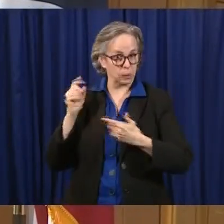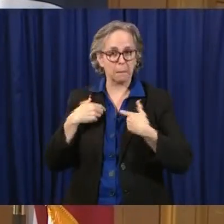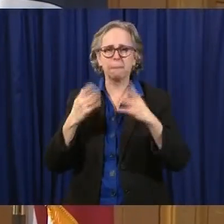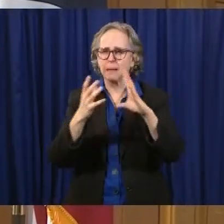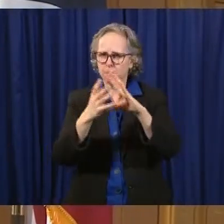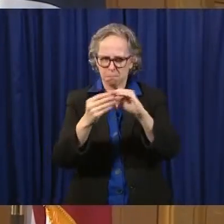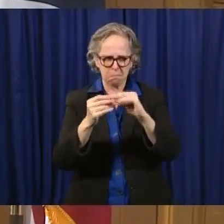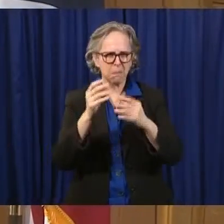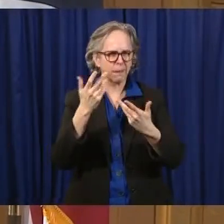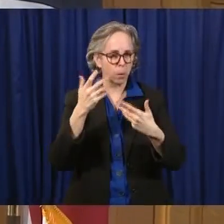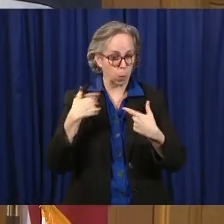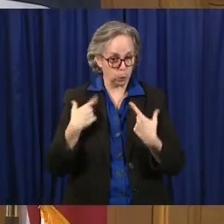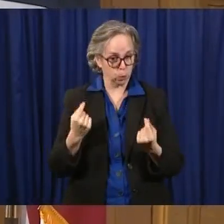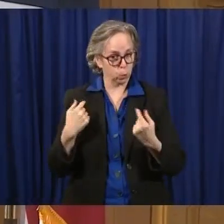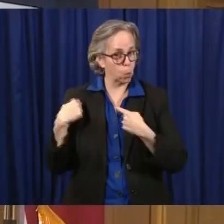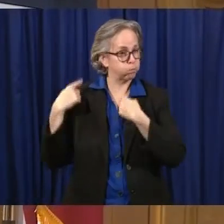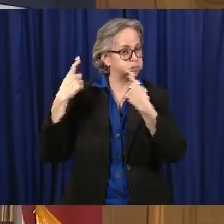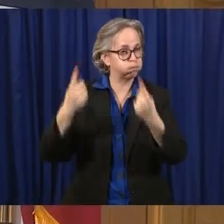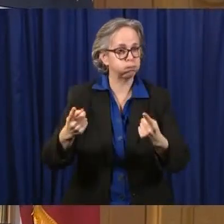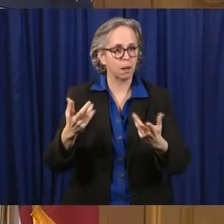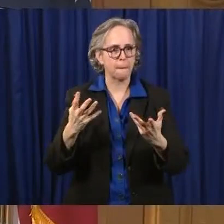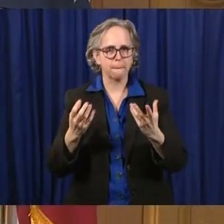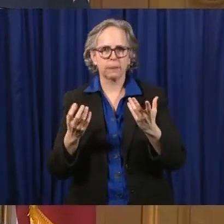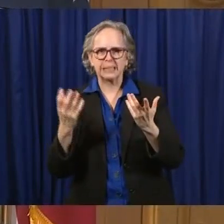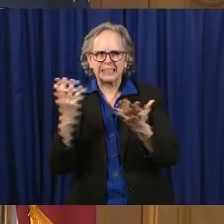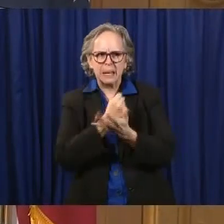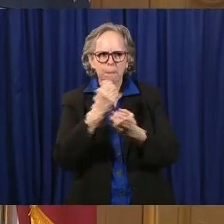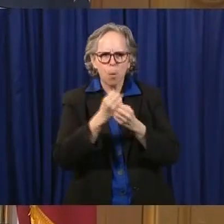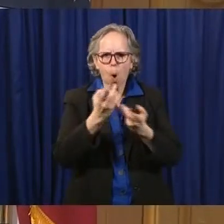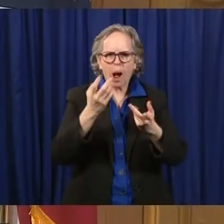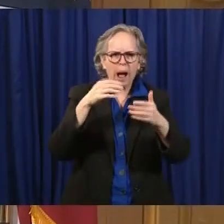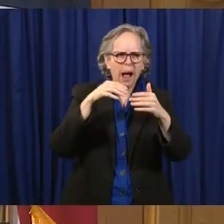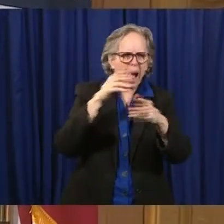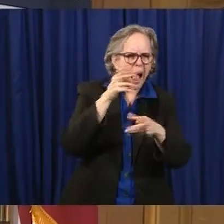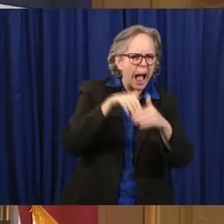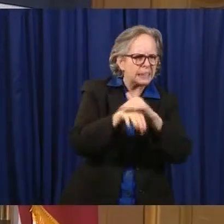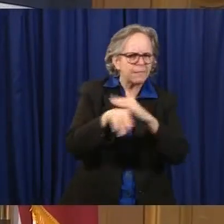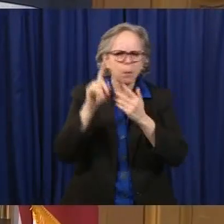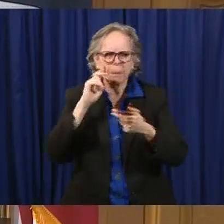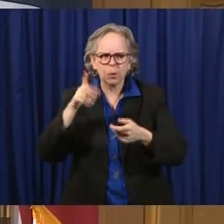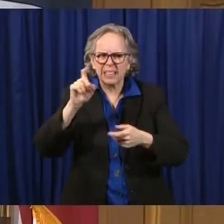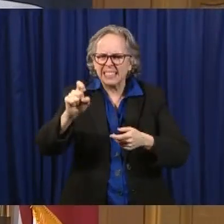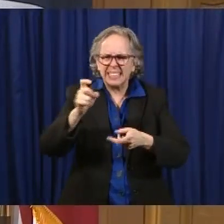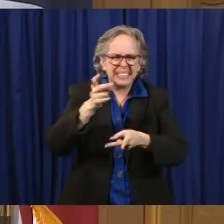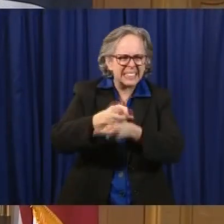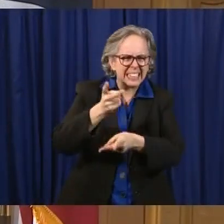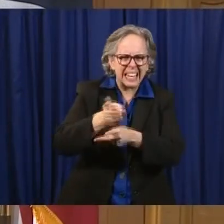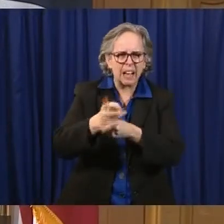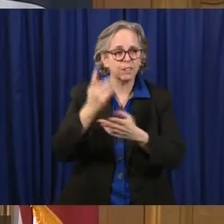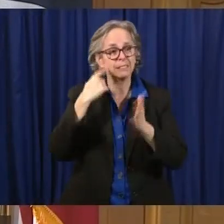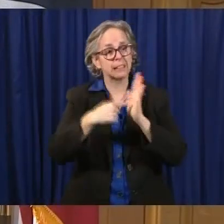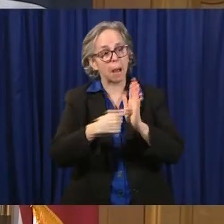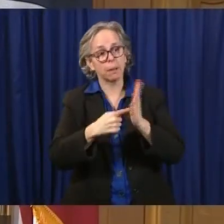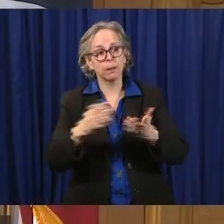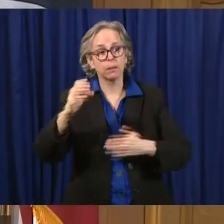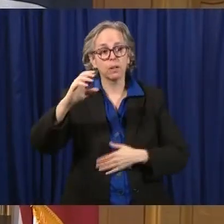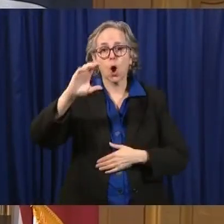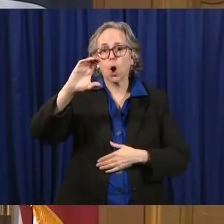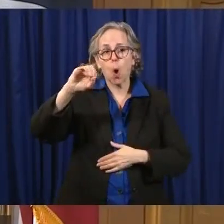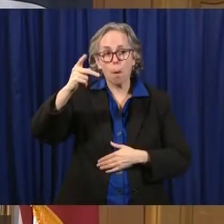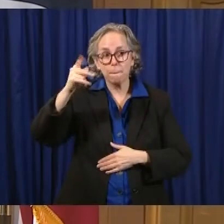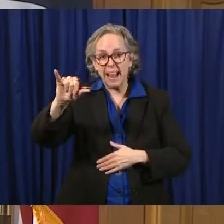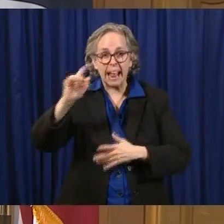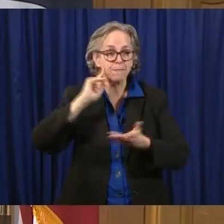to care for millions of Ohioans. They've waived prescription copays, removed in-network